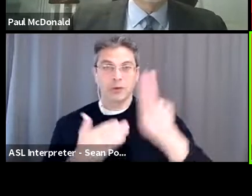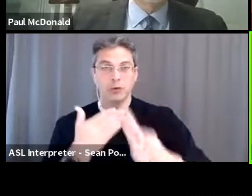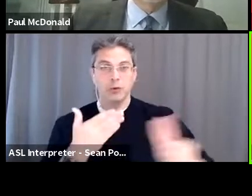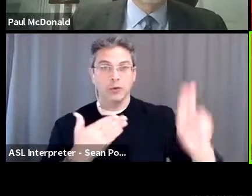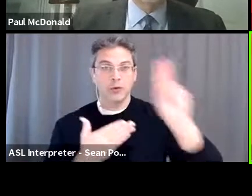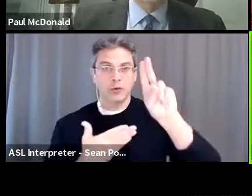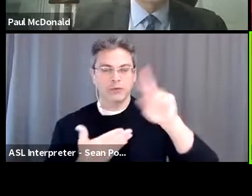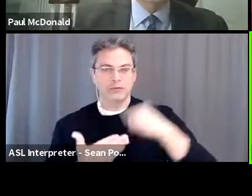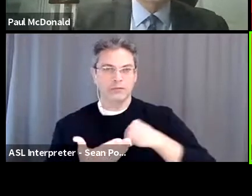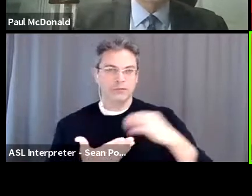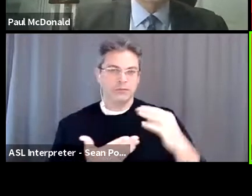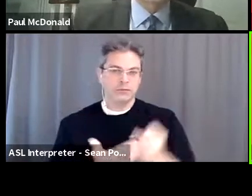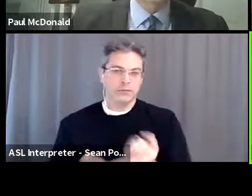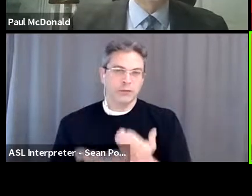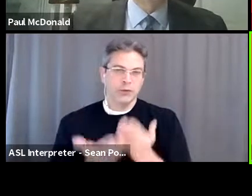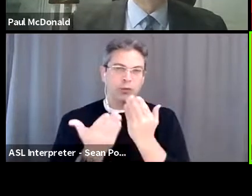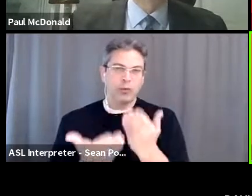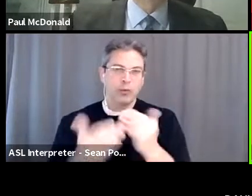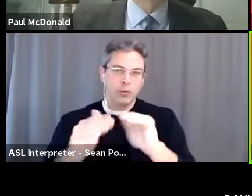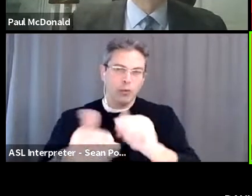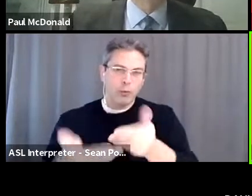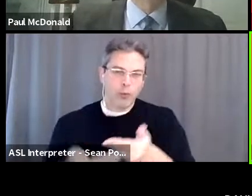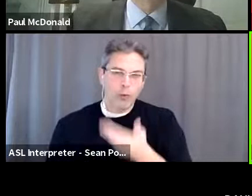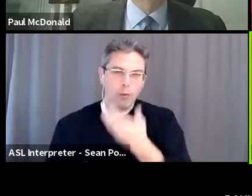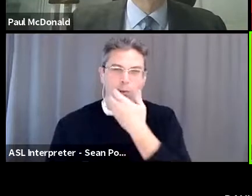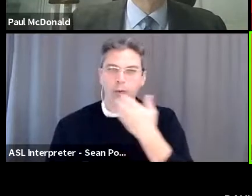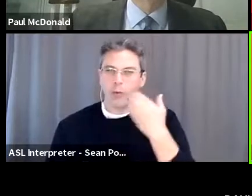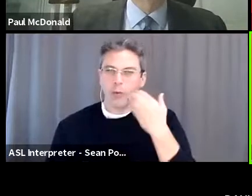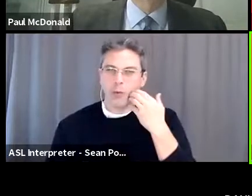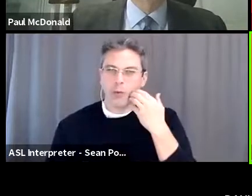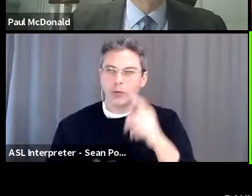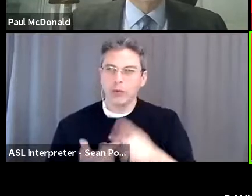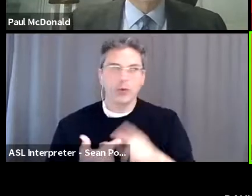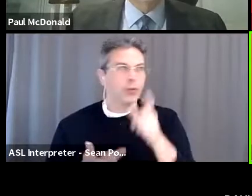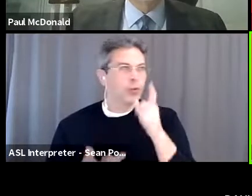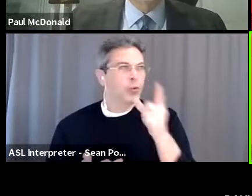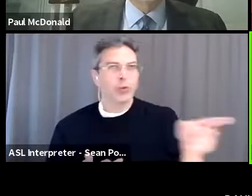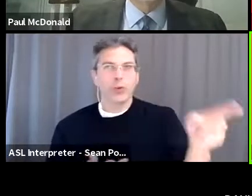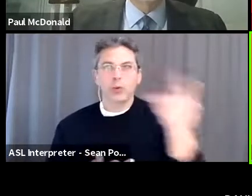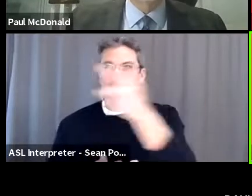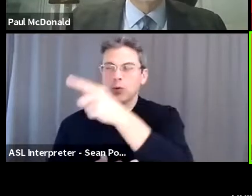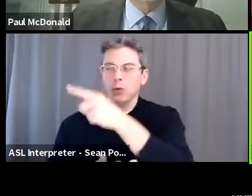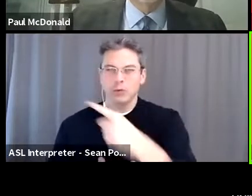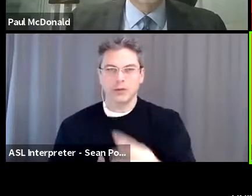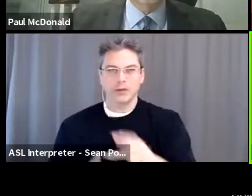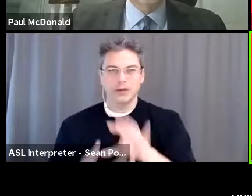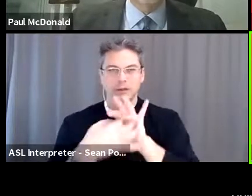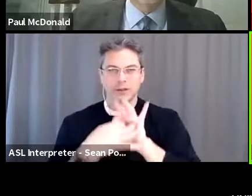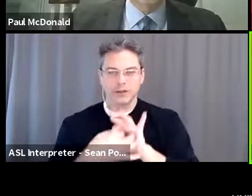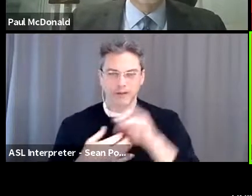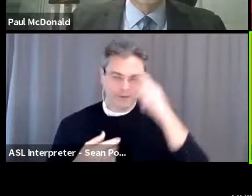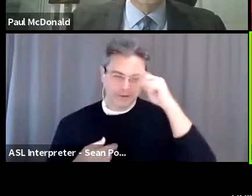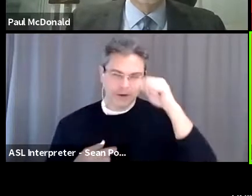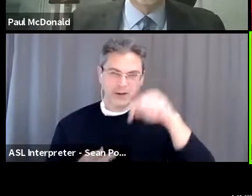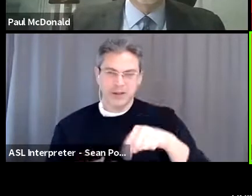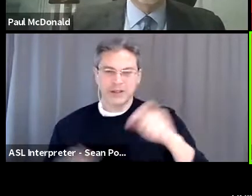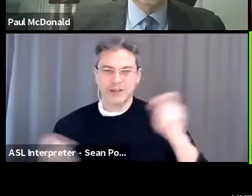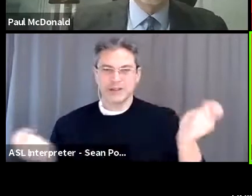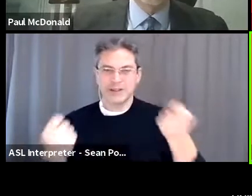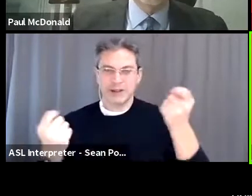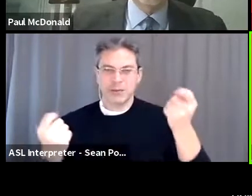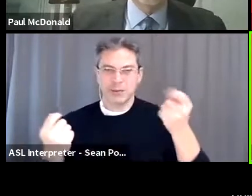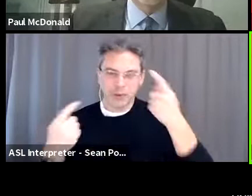to extend a warm welcome to everyone who has joined us today to celebrate this very exciting